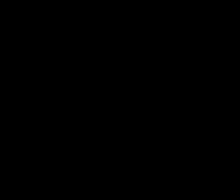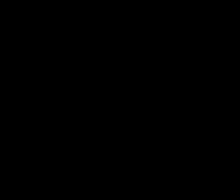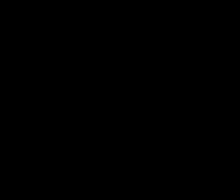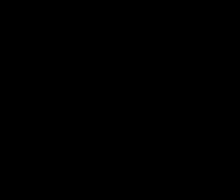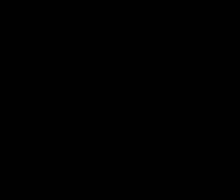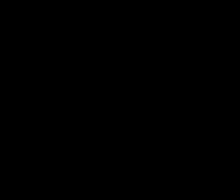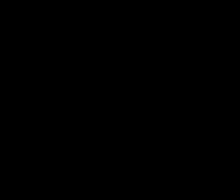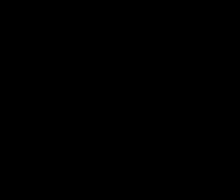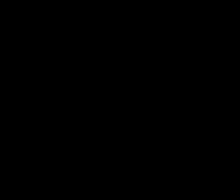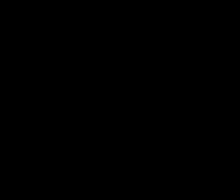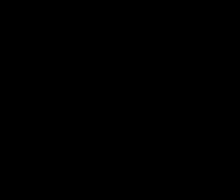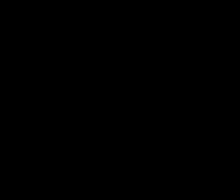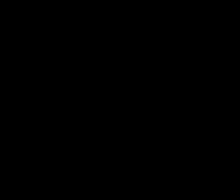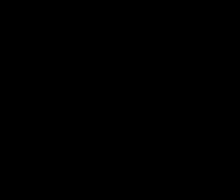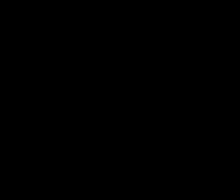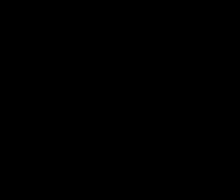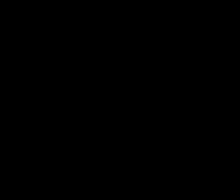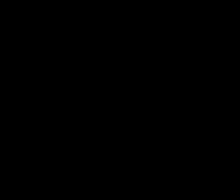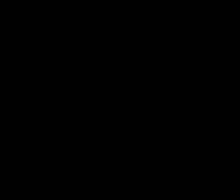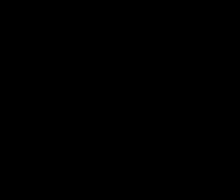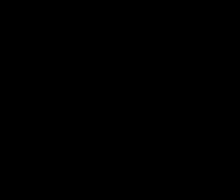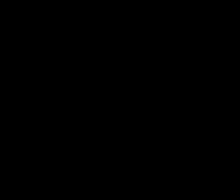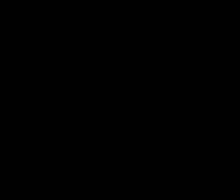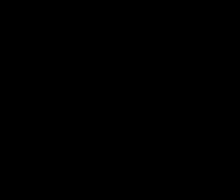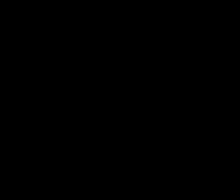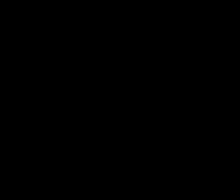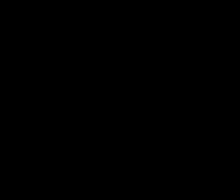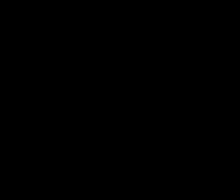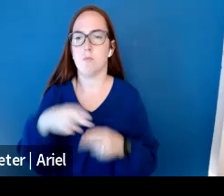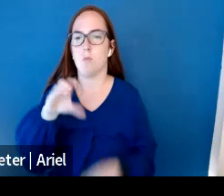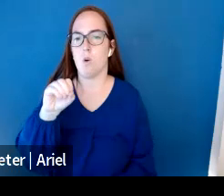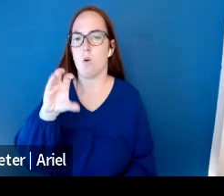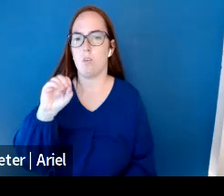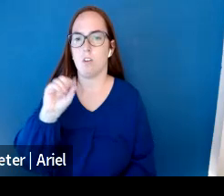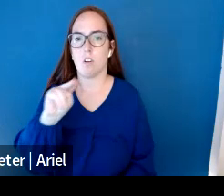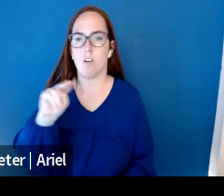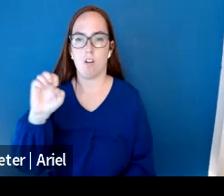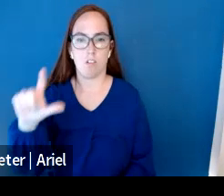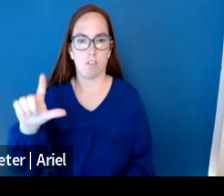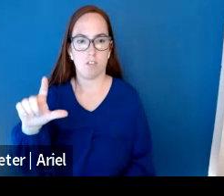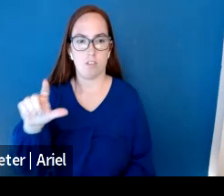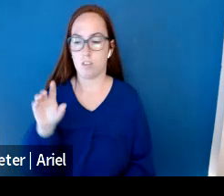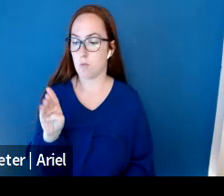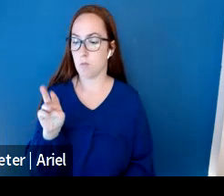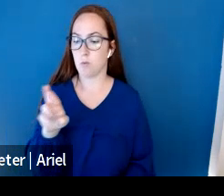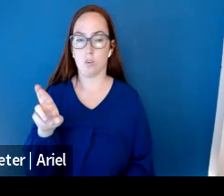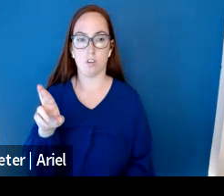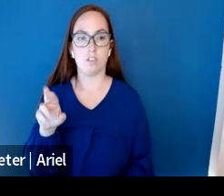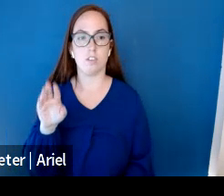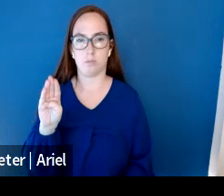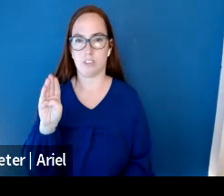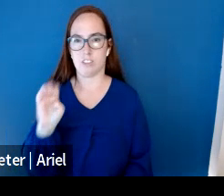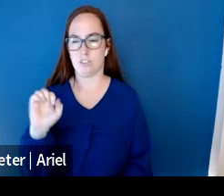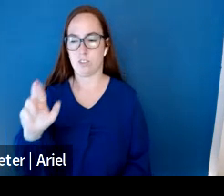Okay, according to O'Connell in 2009, BER, B-E-R, is an acronym that is used to